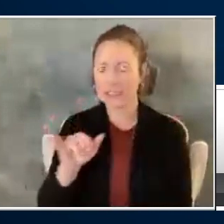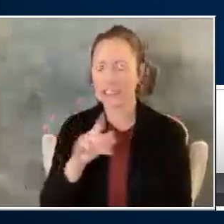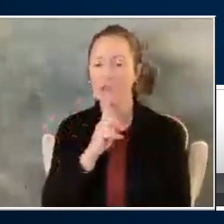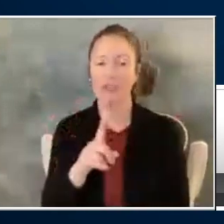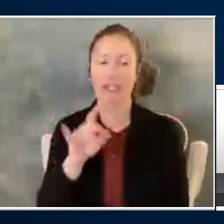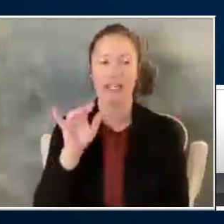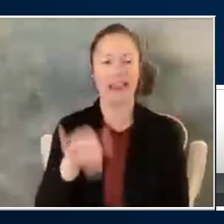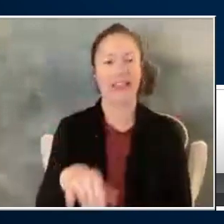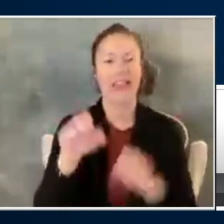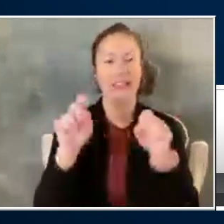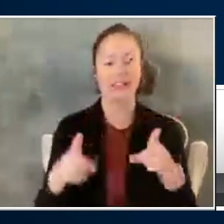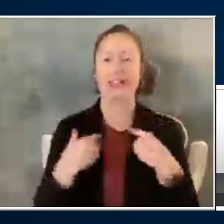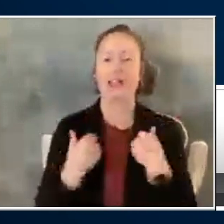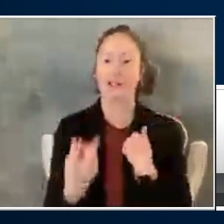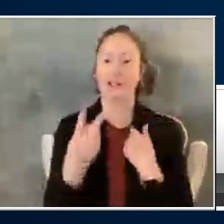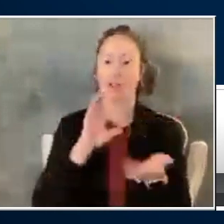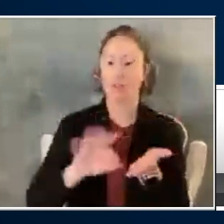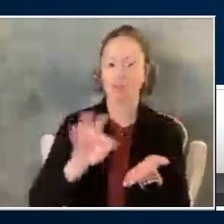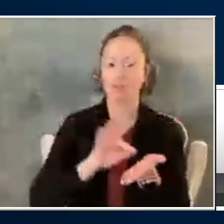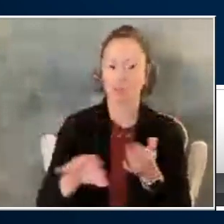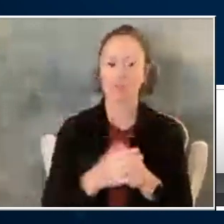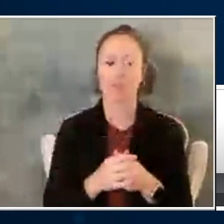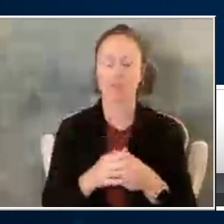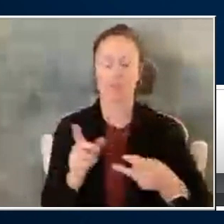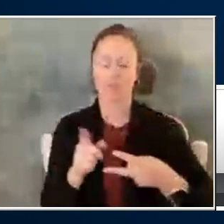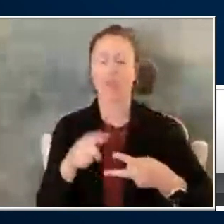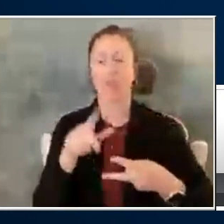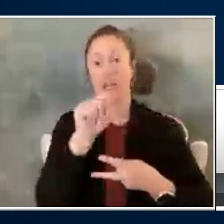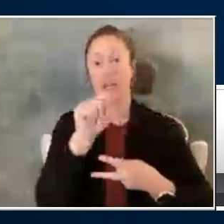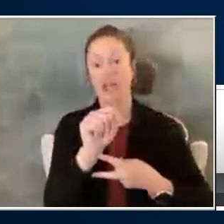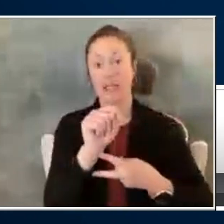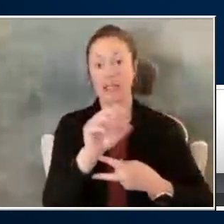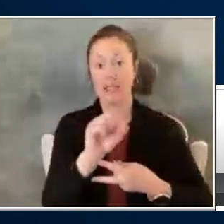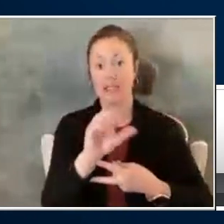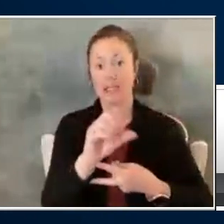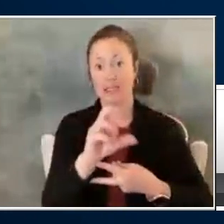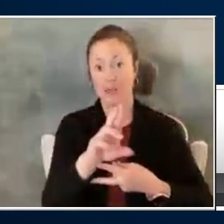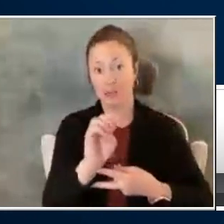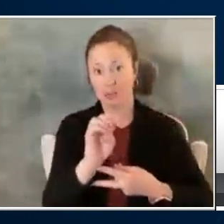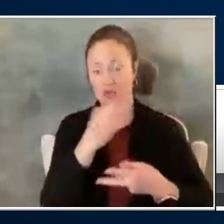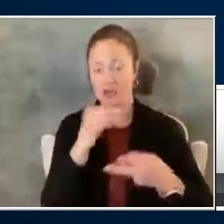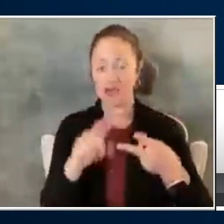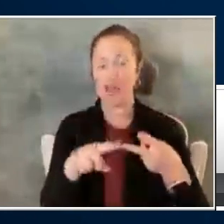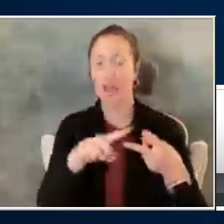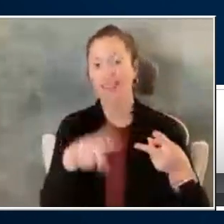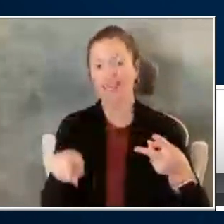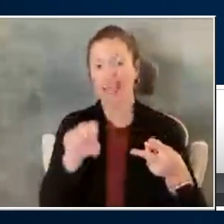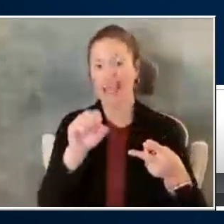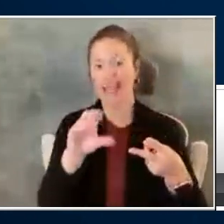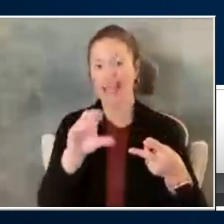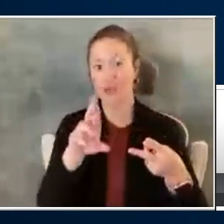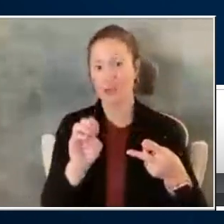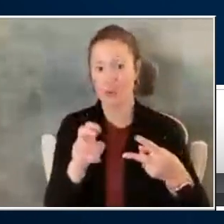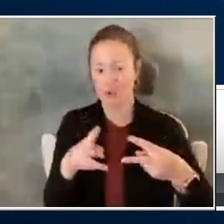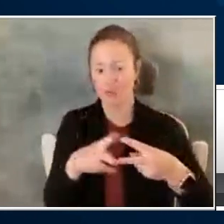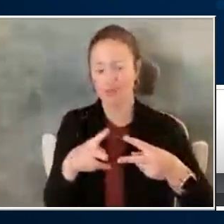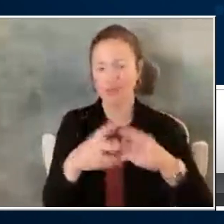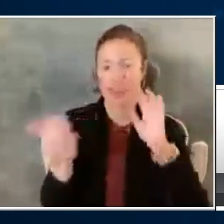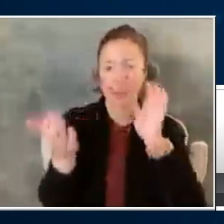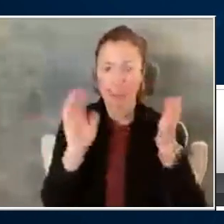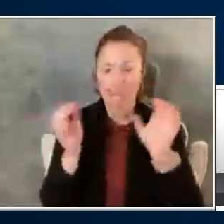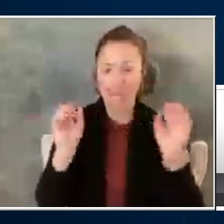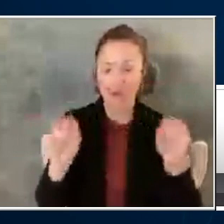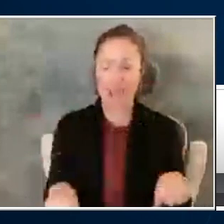test results in two scores, a T-score and a Z-score, and these are standardized scores that allow comparison of the